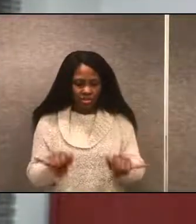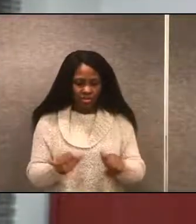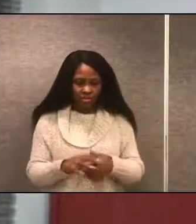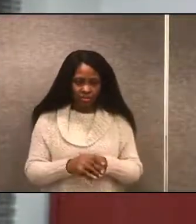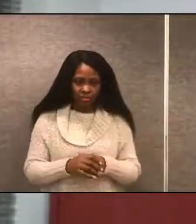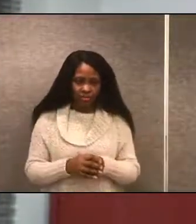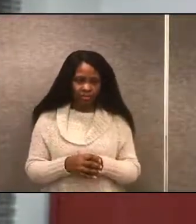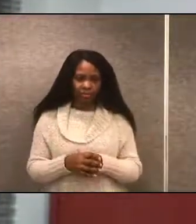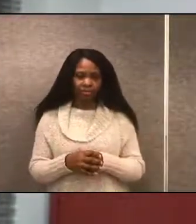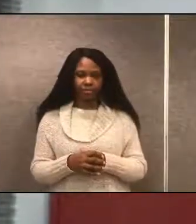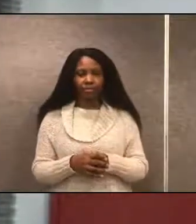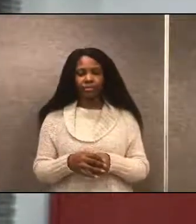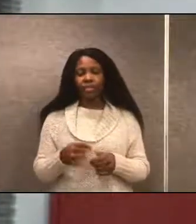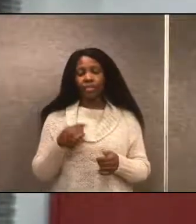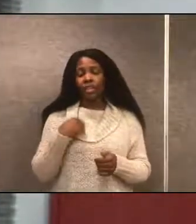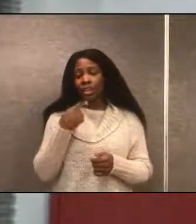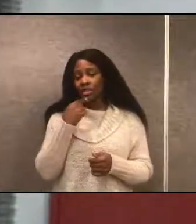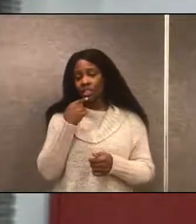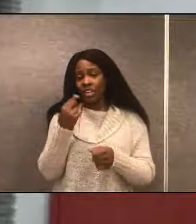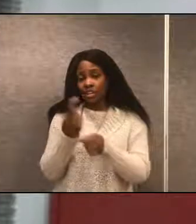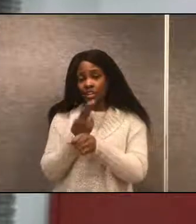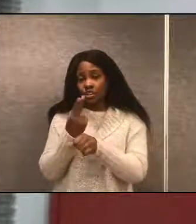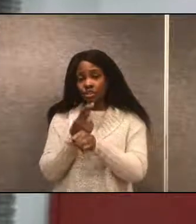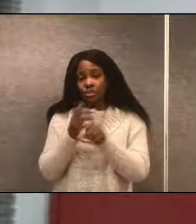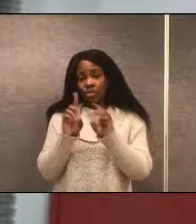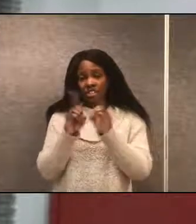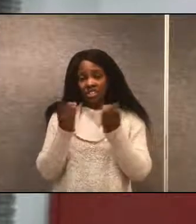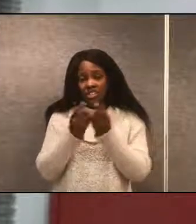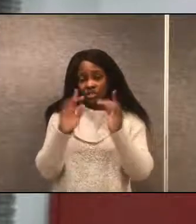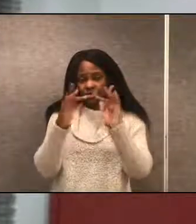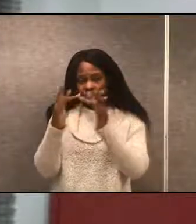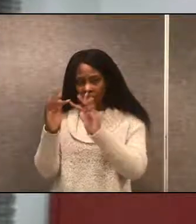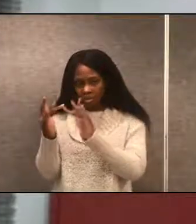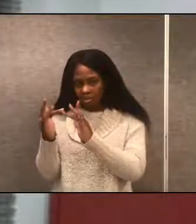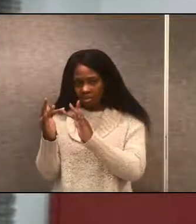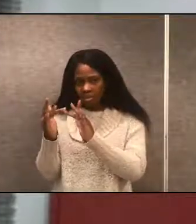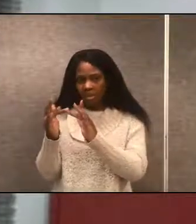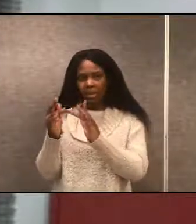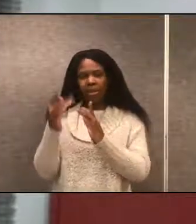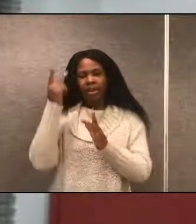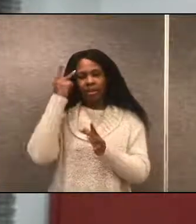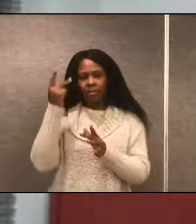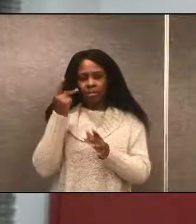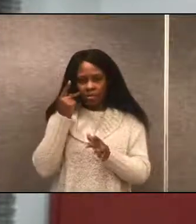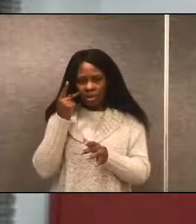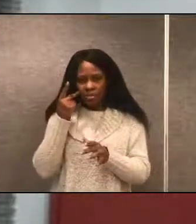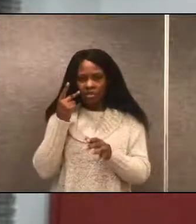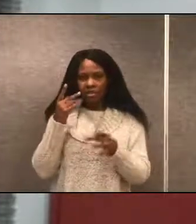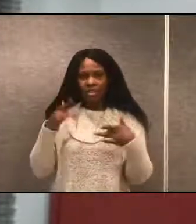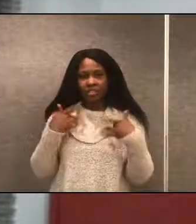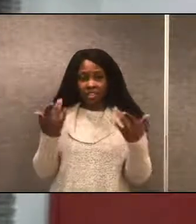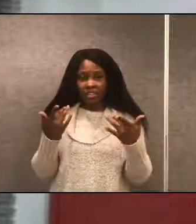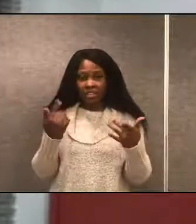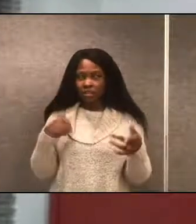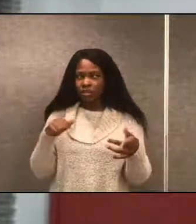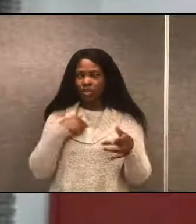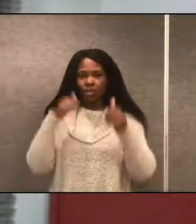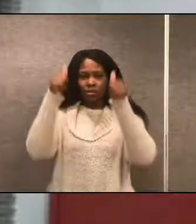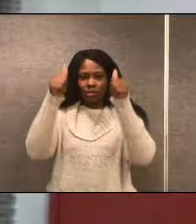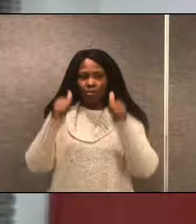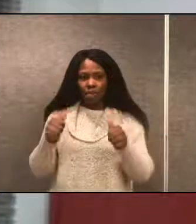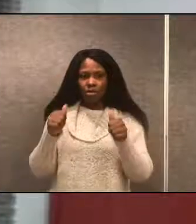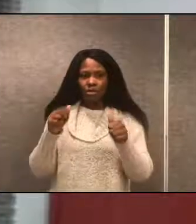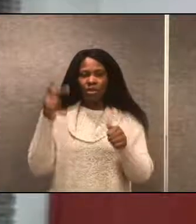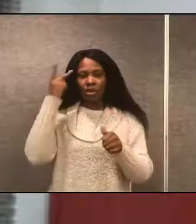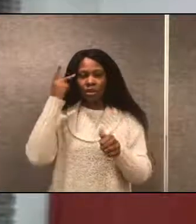our district website and parent events, because we have been hosting parent workshops. We will